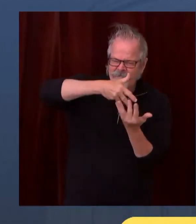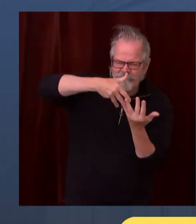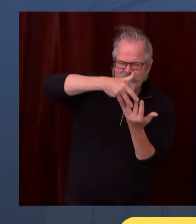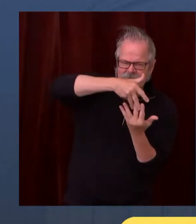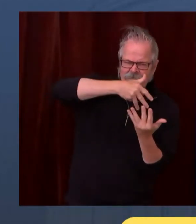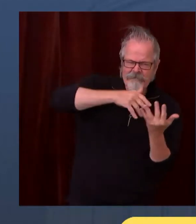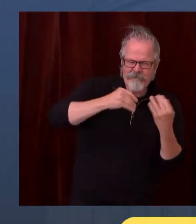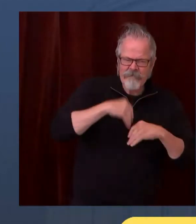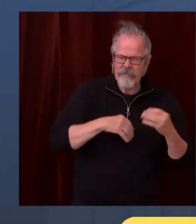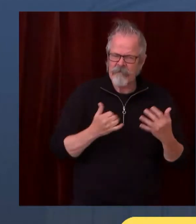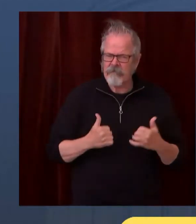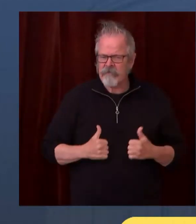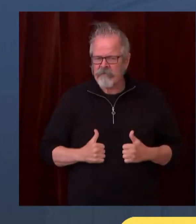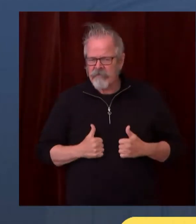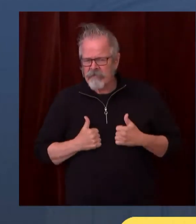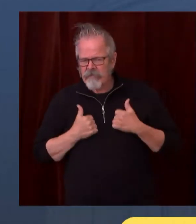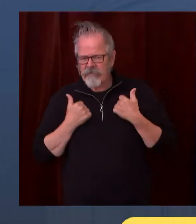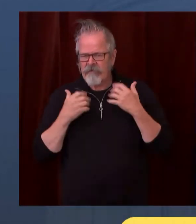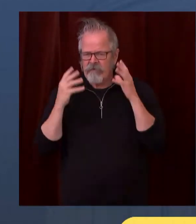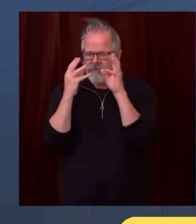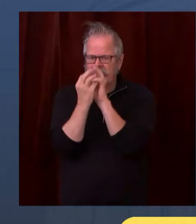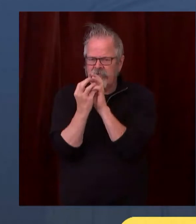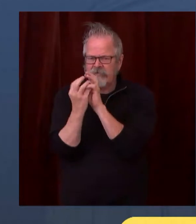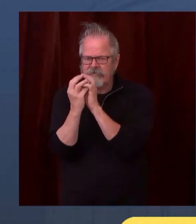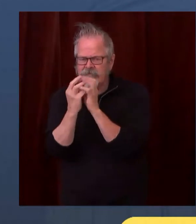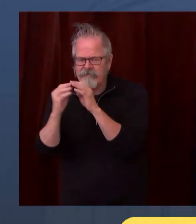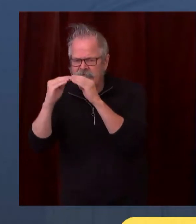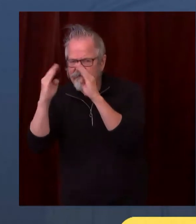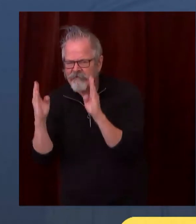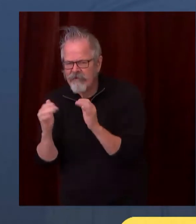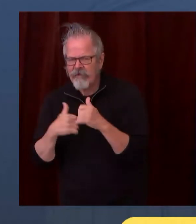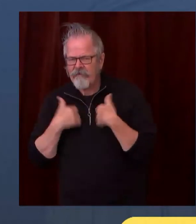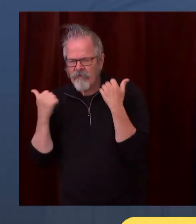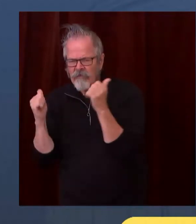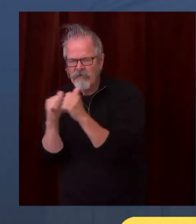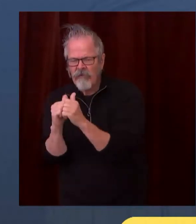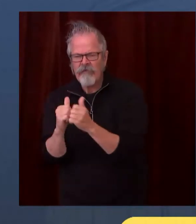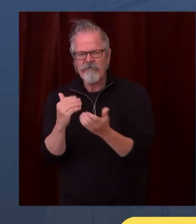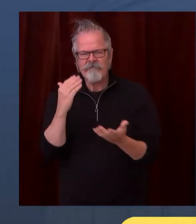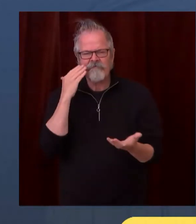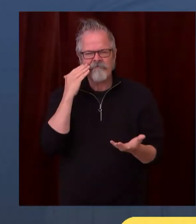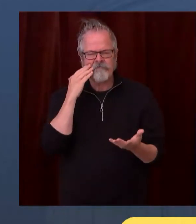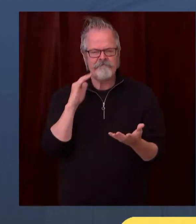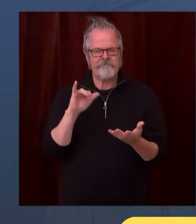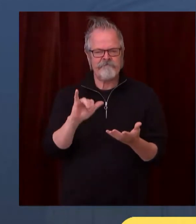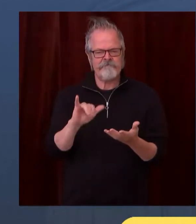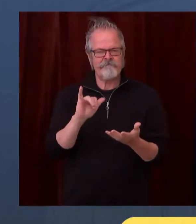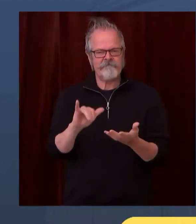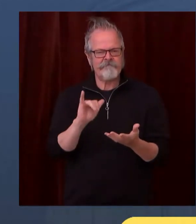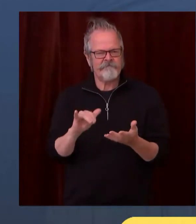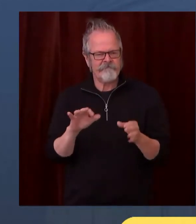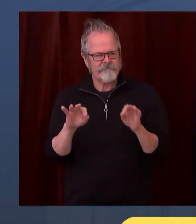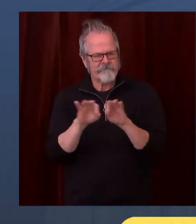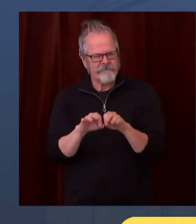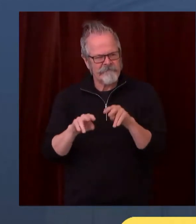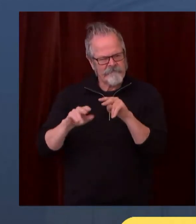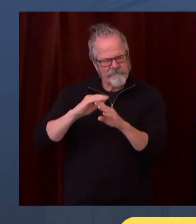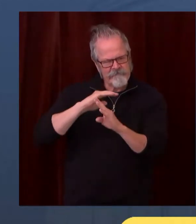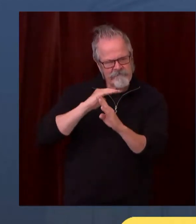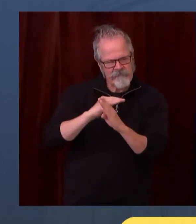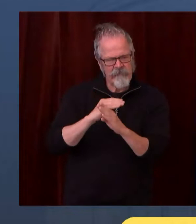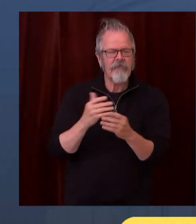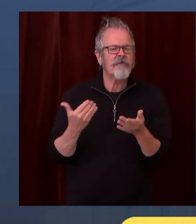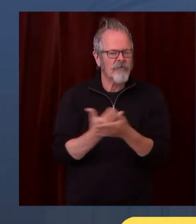continuously improve the systems we have to reduce the risk of COVID as much as we possibly can. And when employers